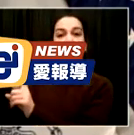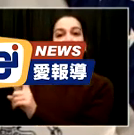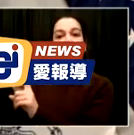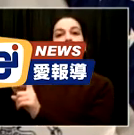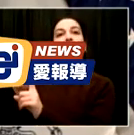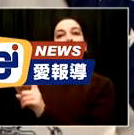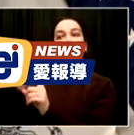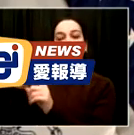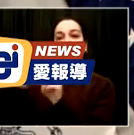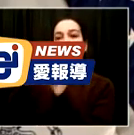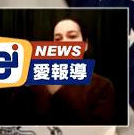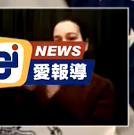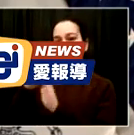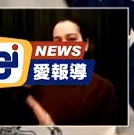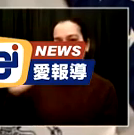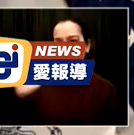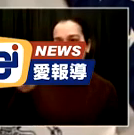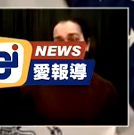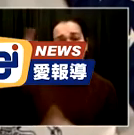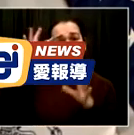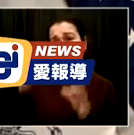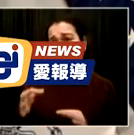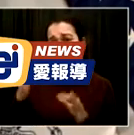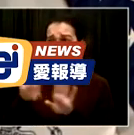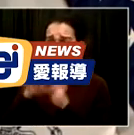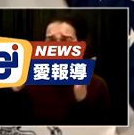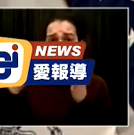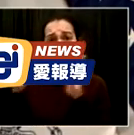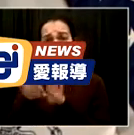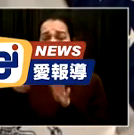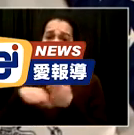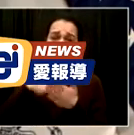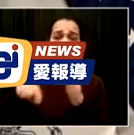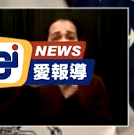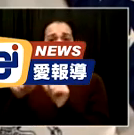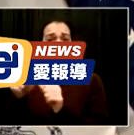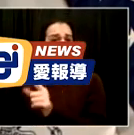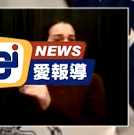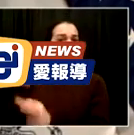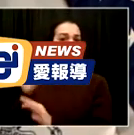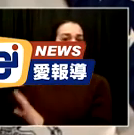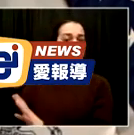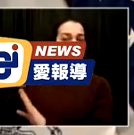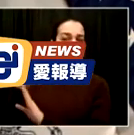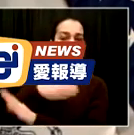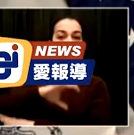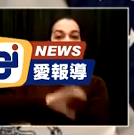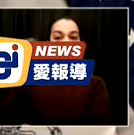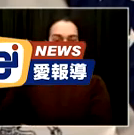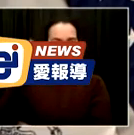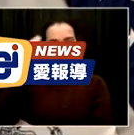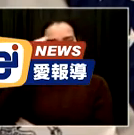new challenge we're facing. But again, this is an all vaccination event and it is outdoors. And those are two very, very important favorable